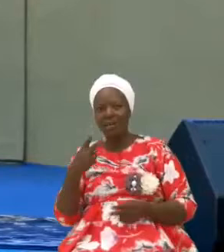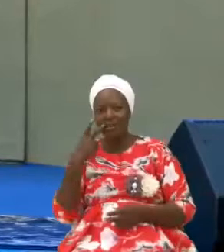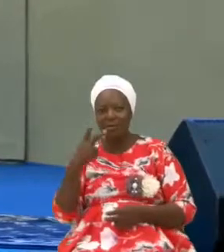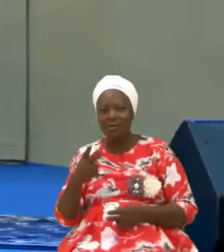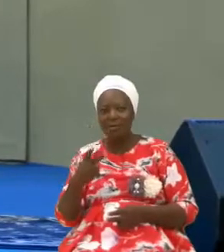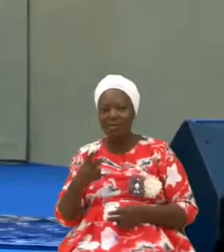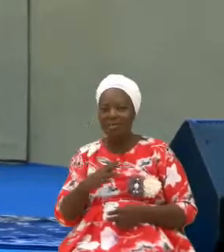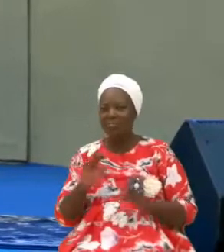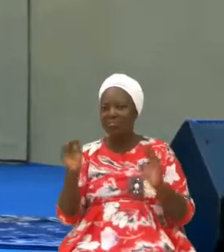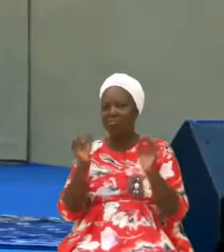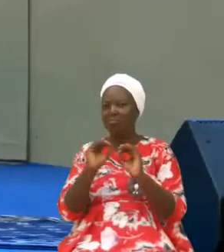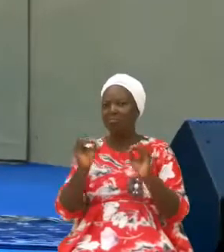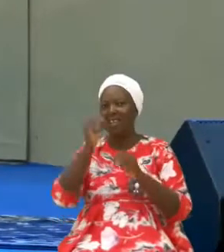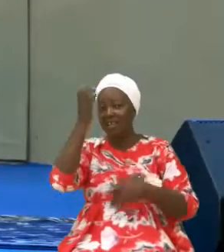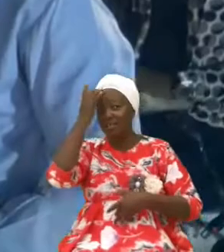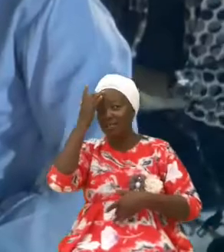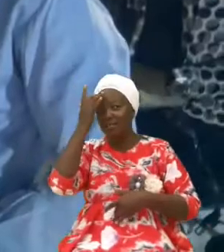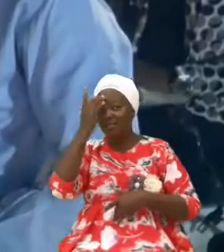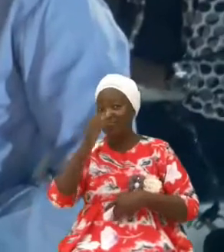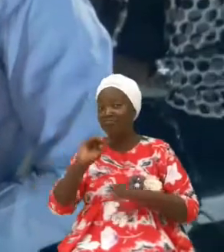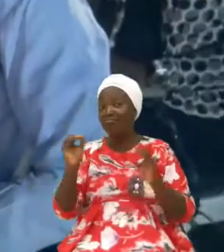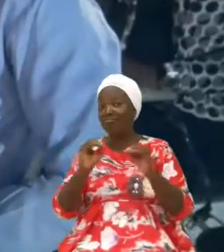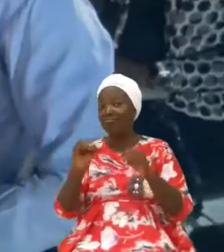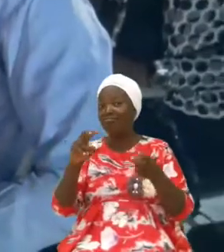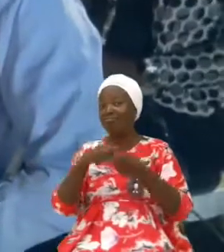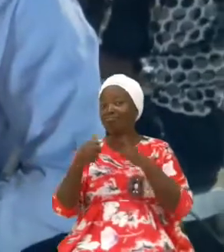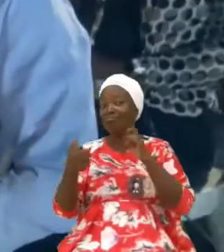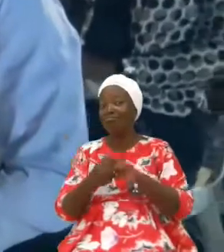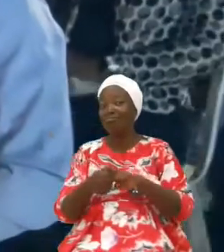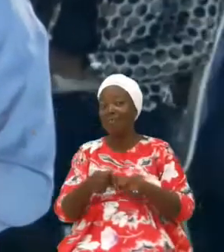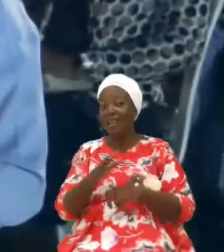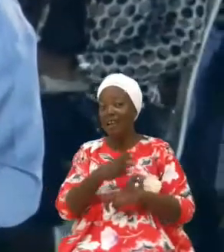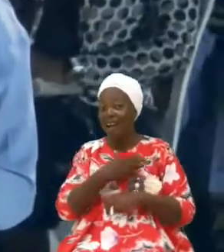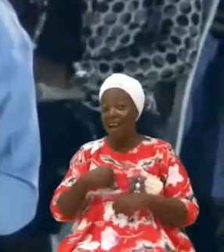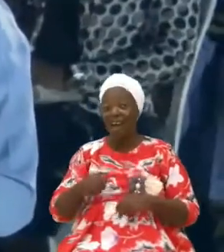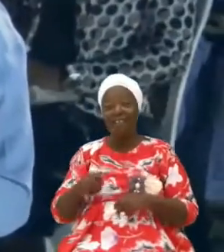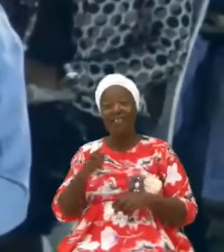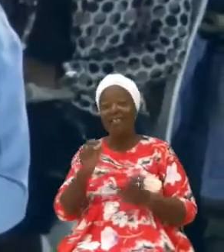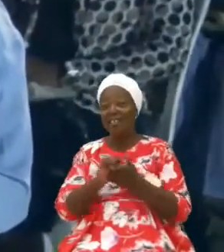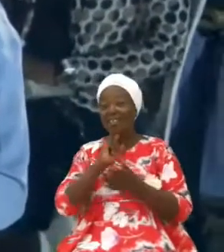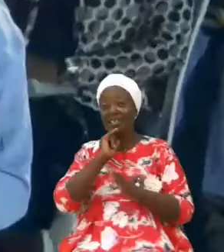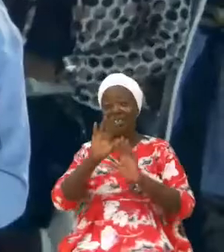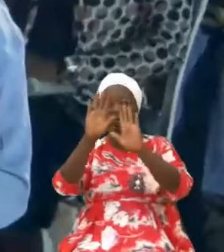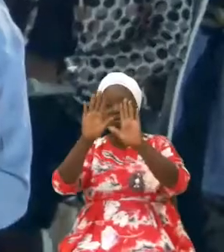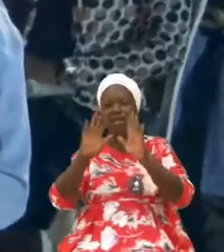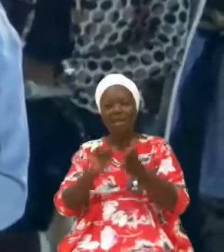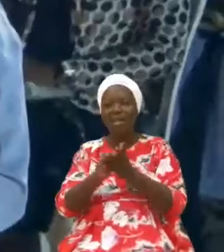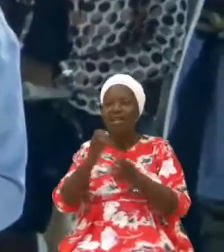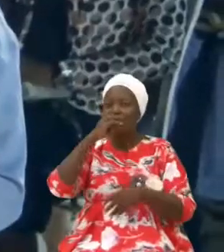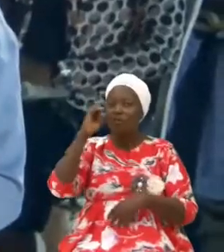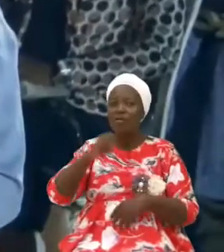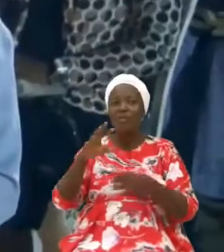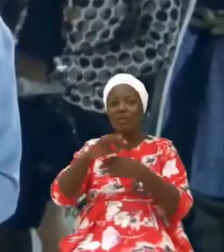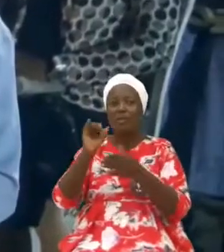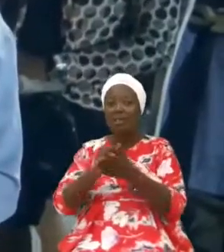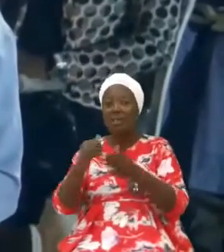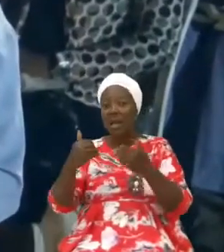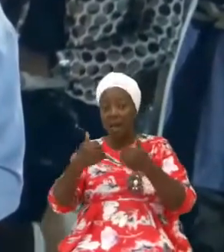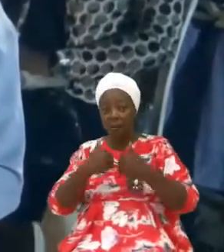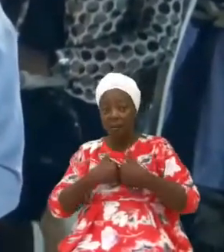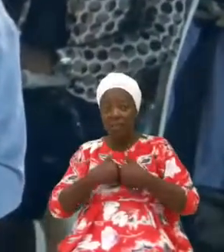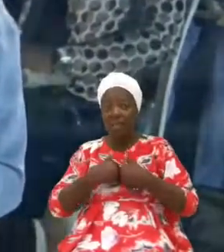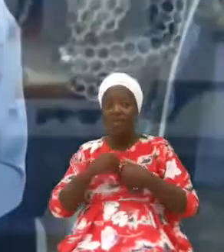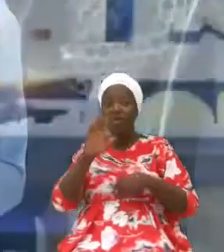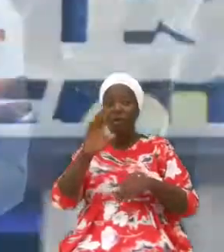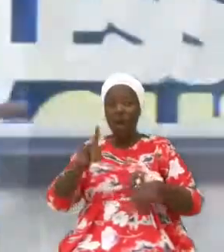look back and look at you. No more sickness, no more infirmity, and wonder. The evil spirit